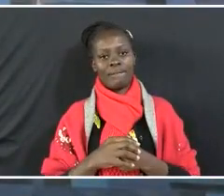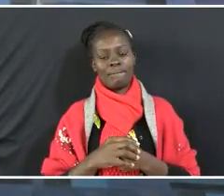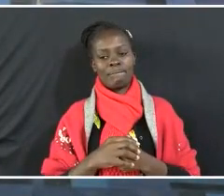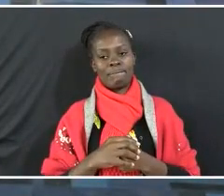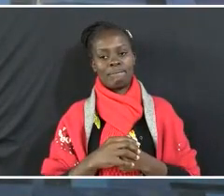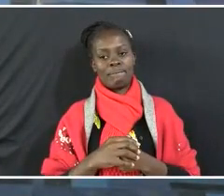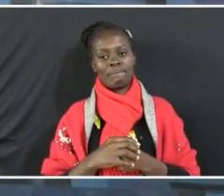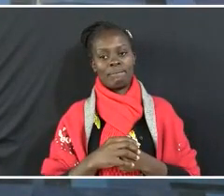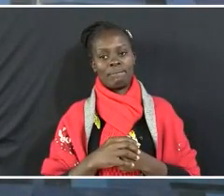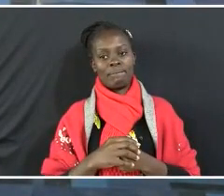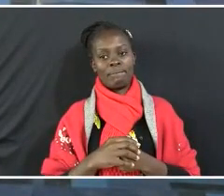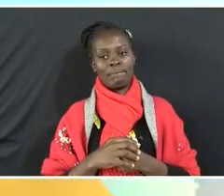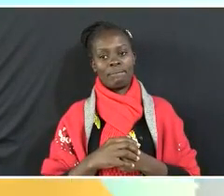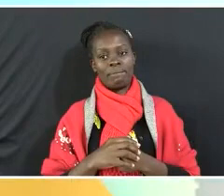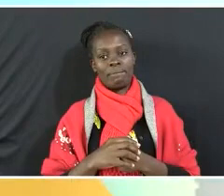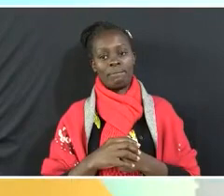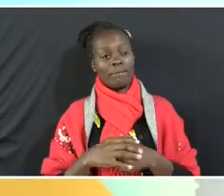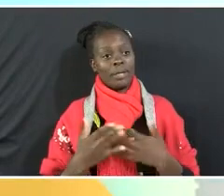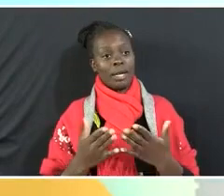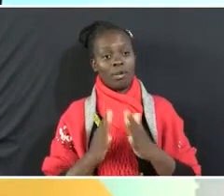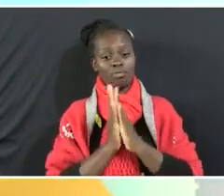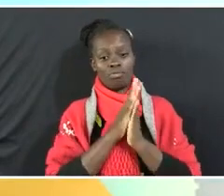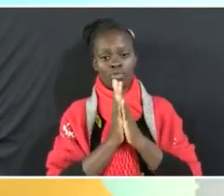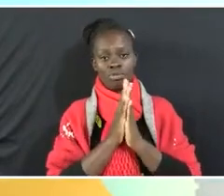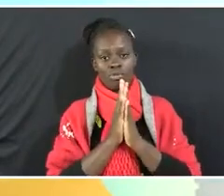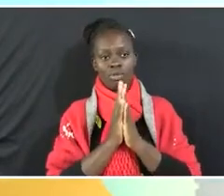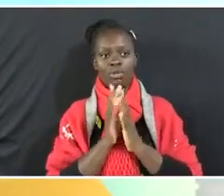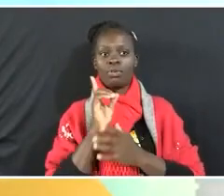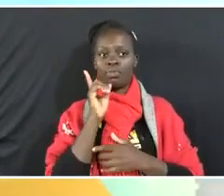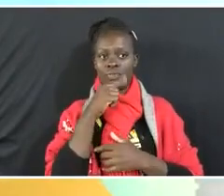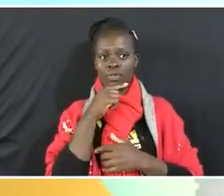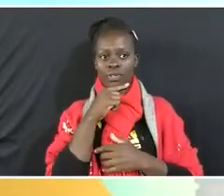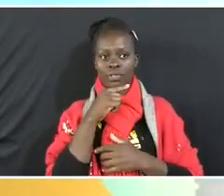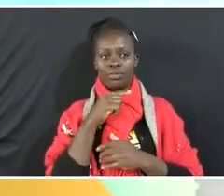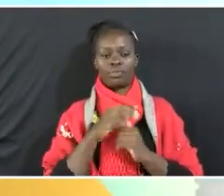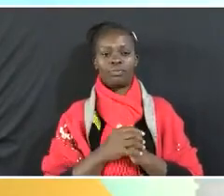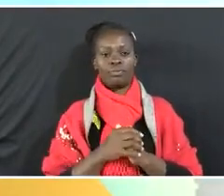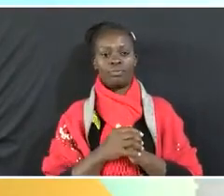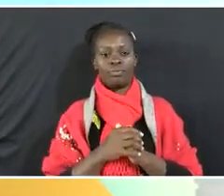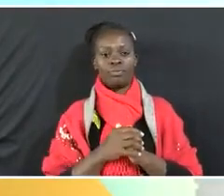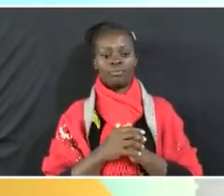Let me finish this, how the story ended. The story ended like this.